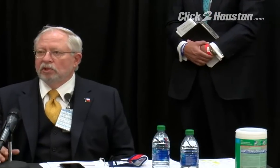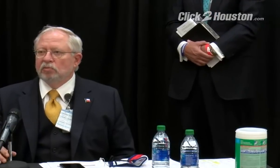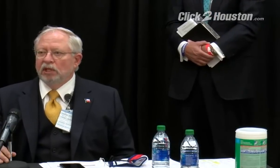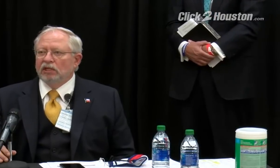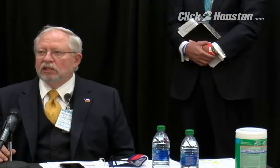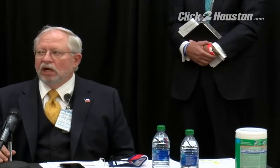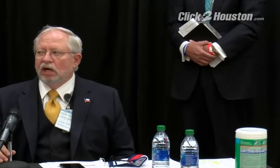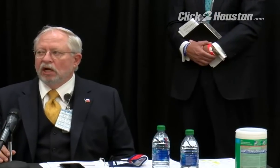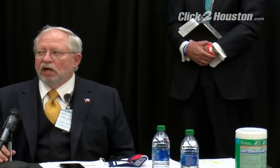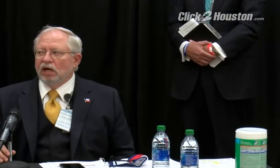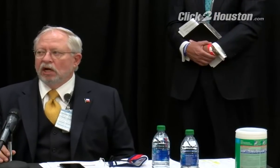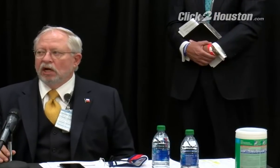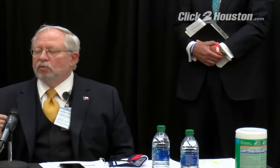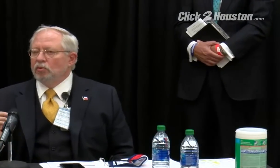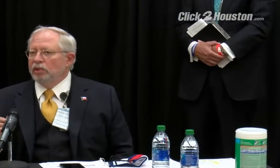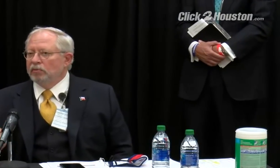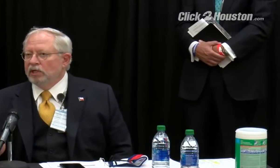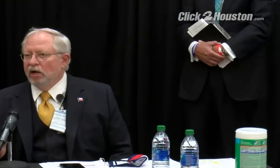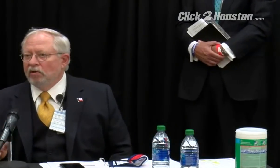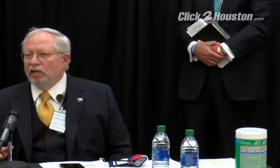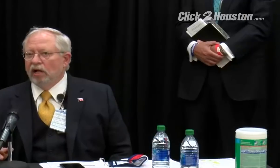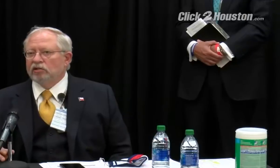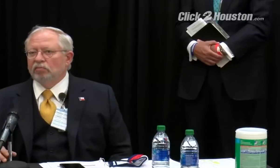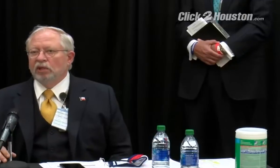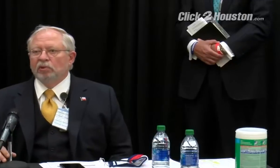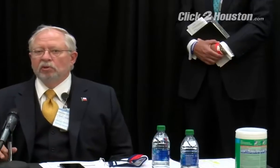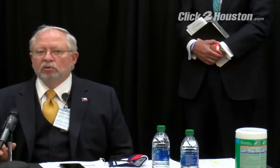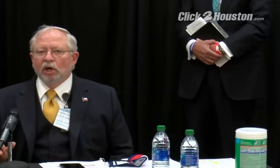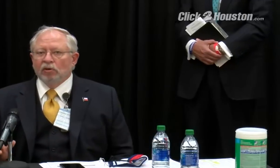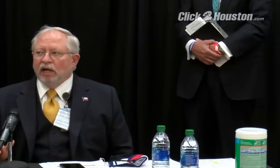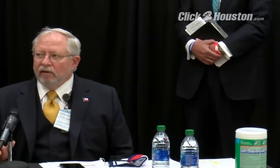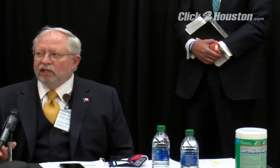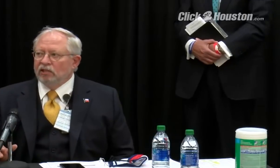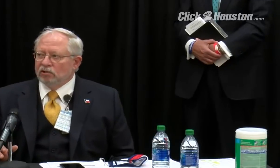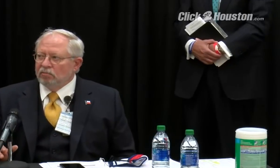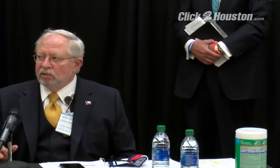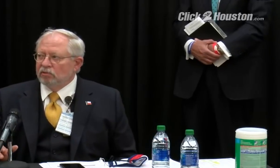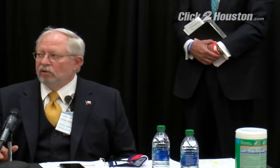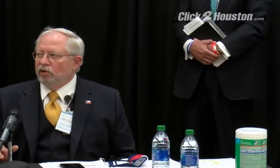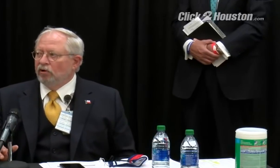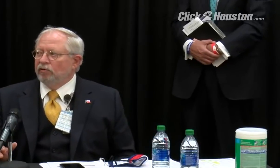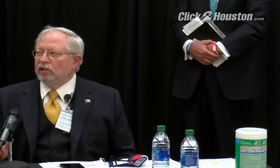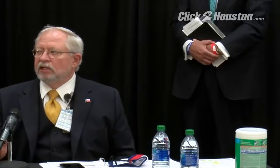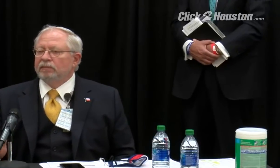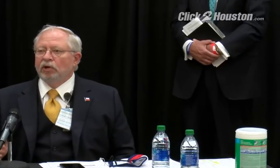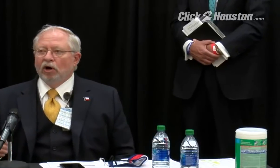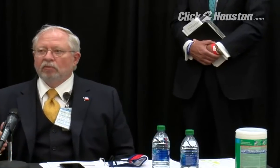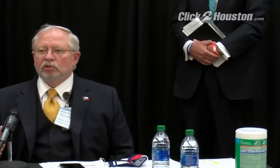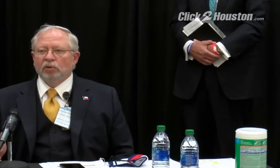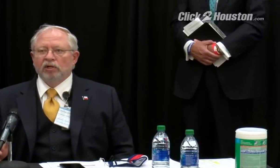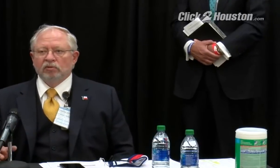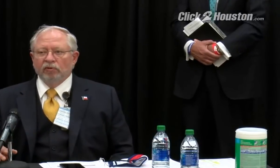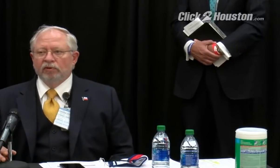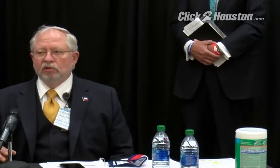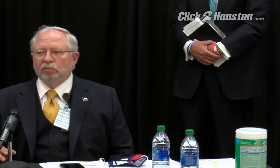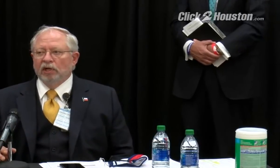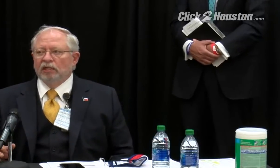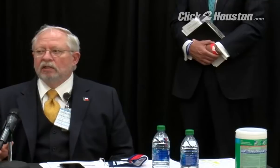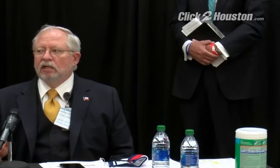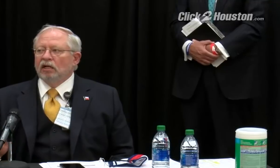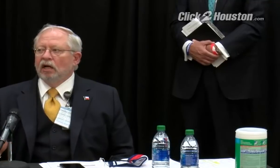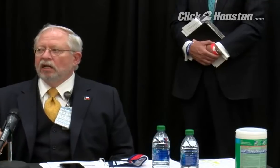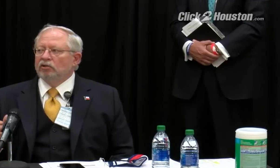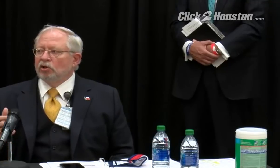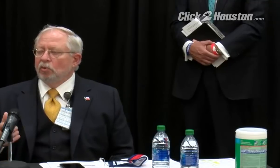transmit when we speak and talk. And we know that lots of people who don't have any symptoms of COVID are responsible for the